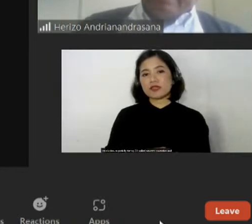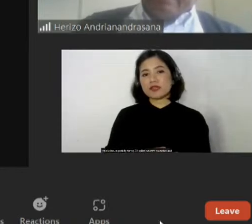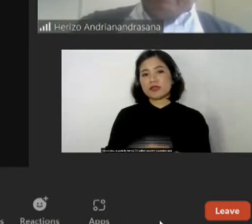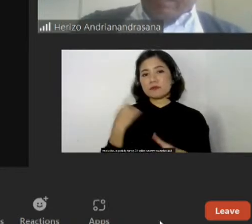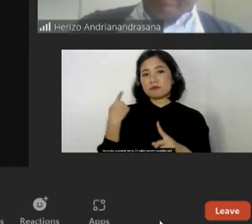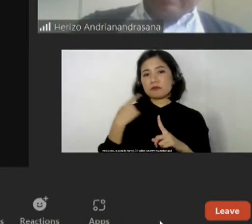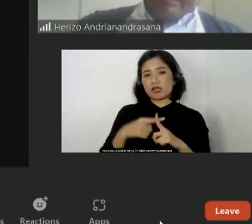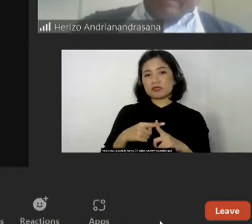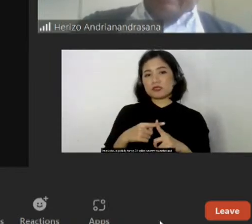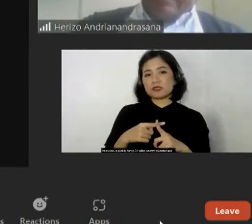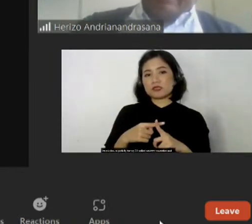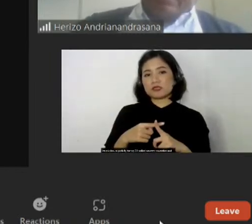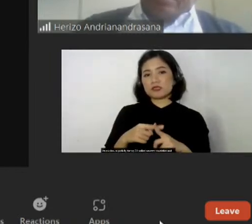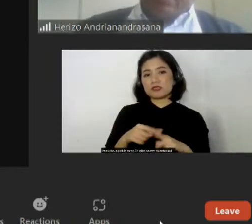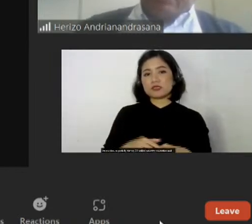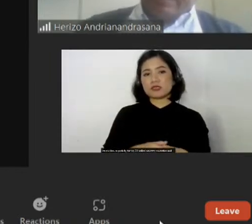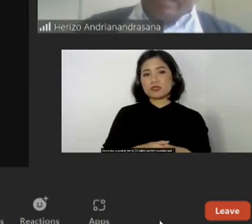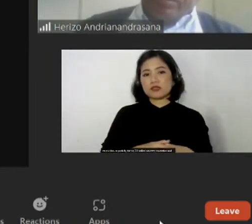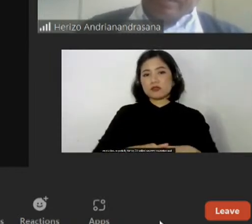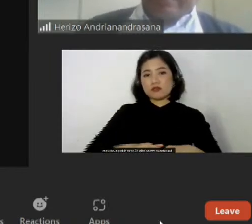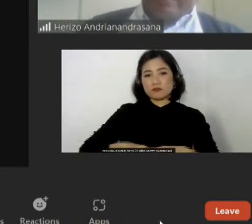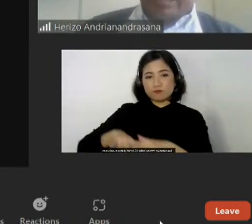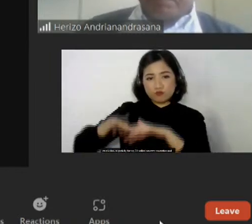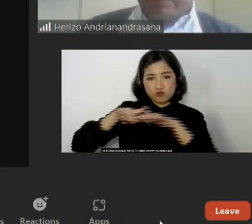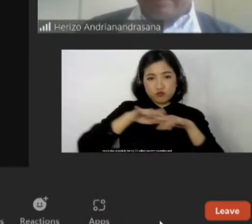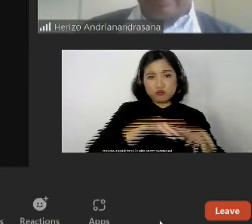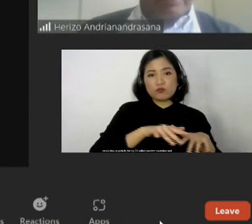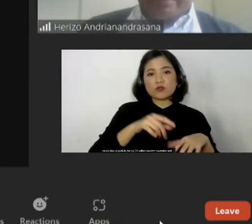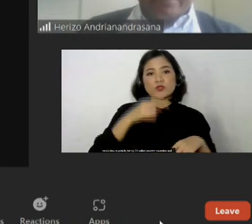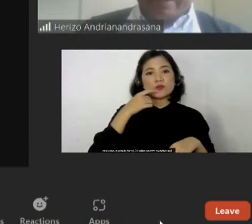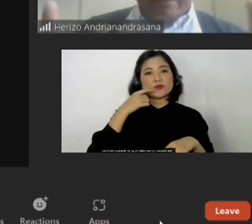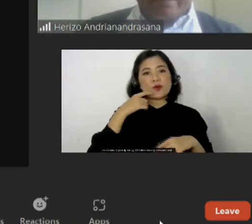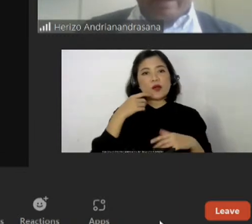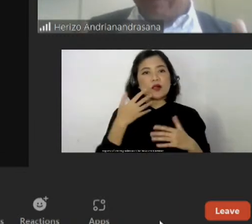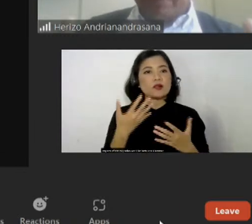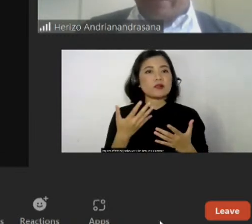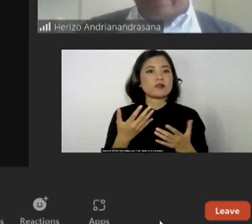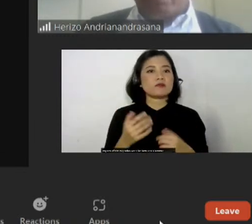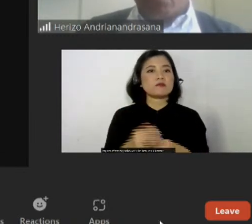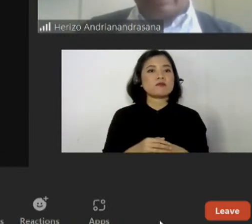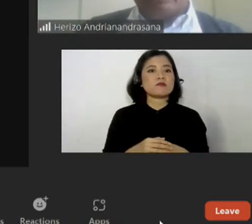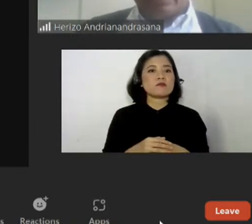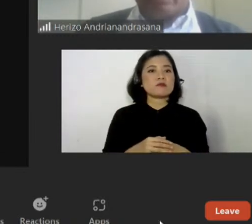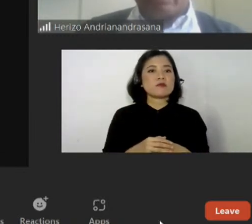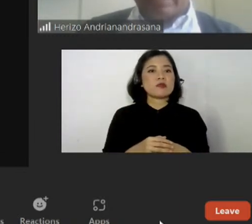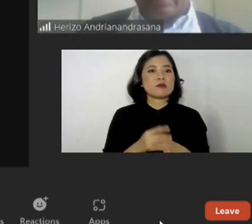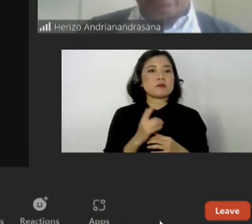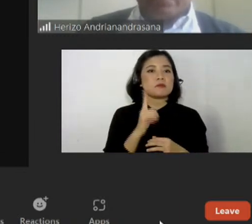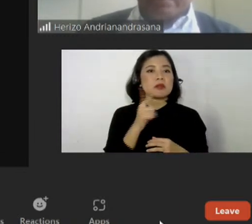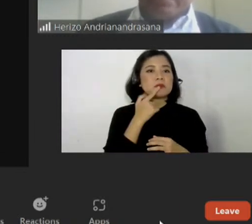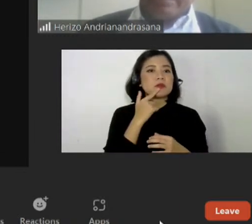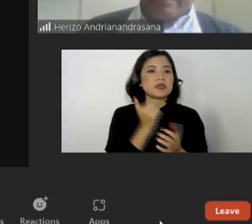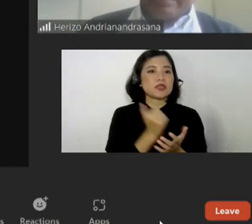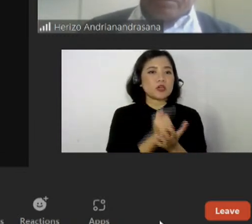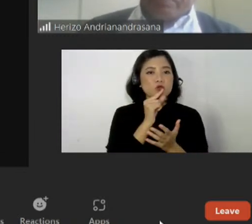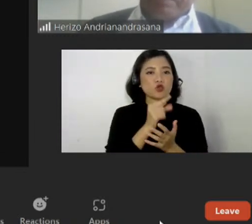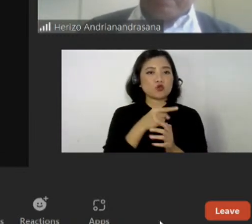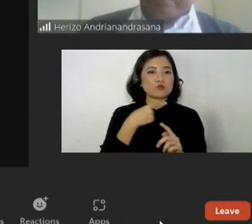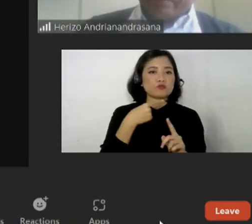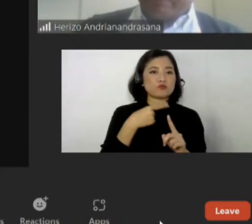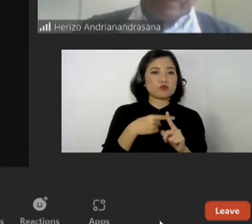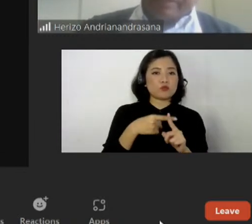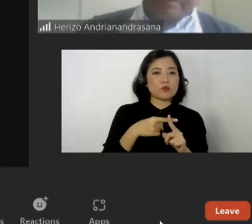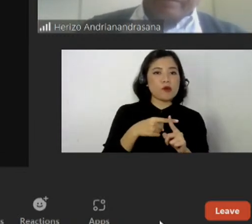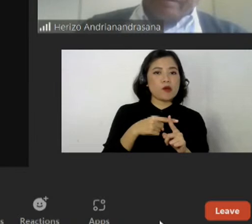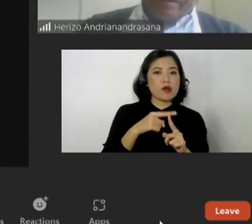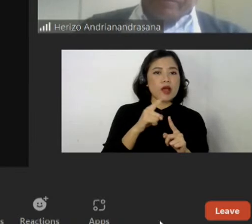And flood and also the IUCN deadly species, I think they are important. We couldn't really include them in our paper,